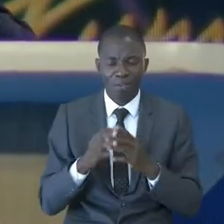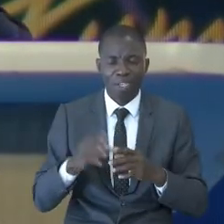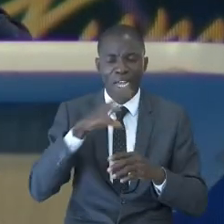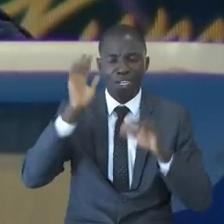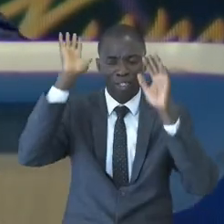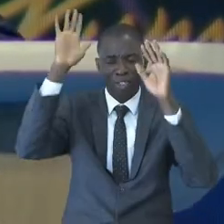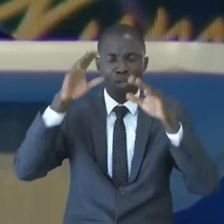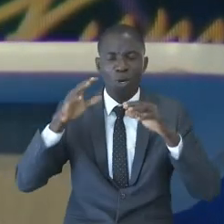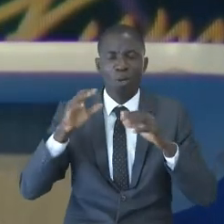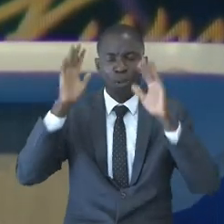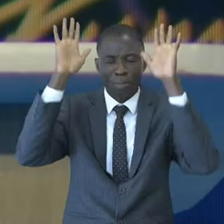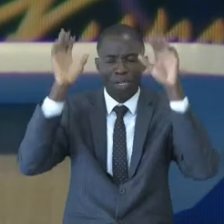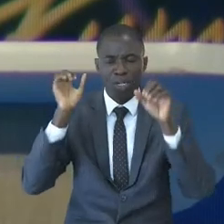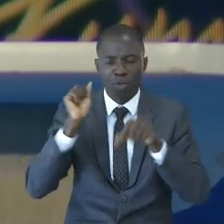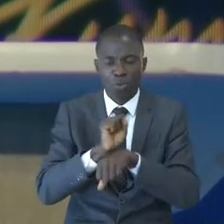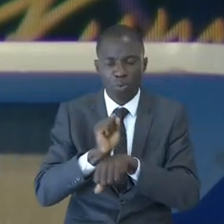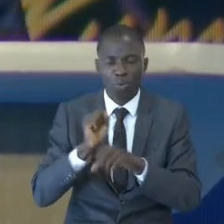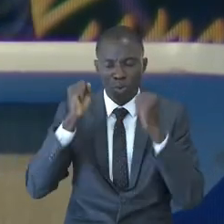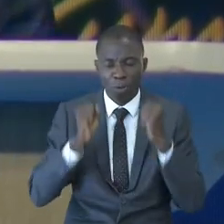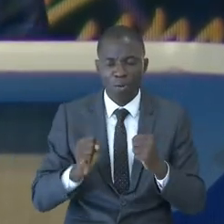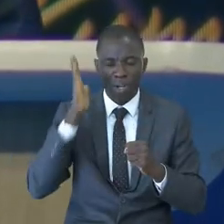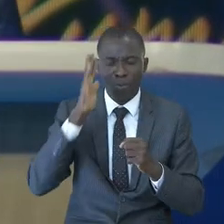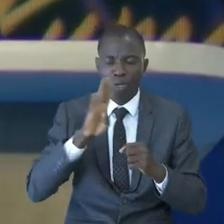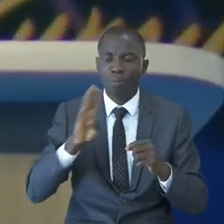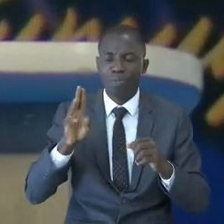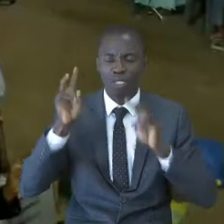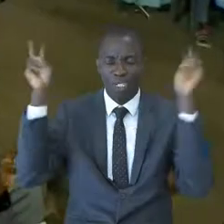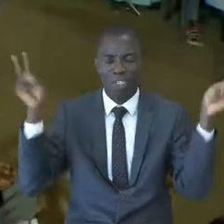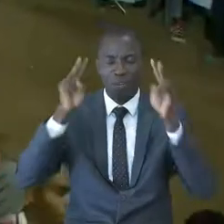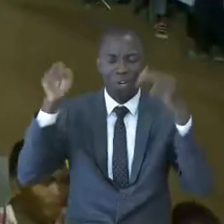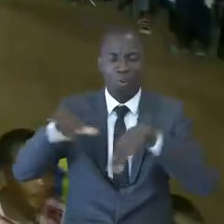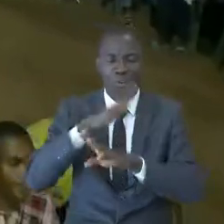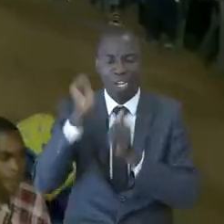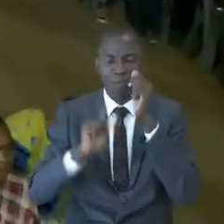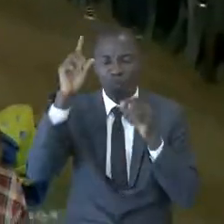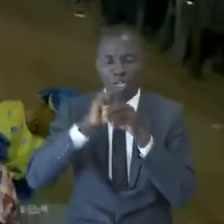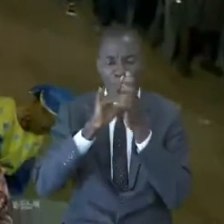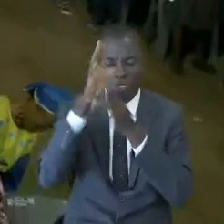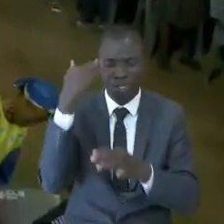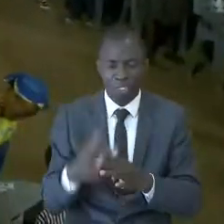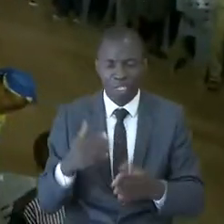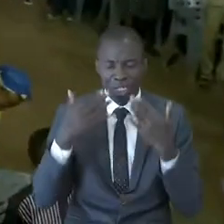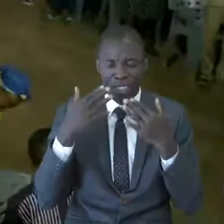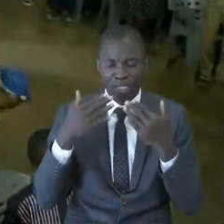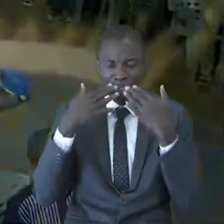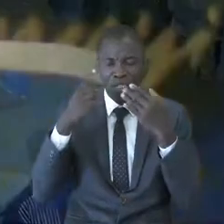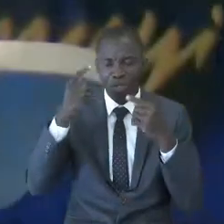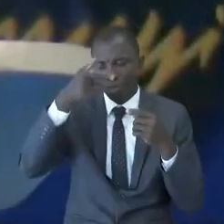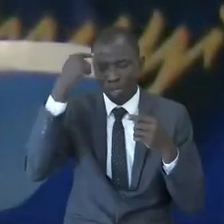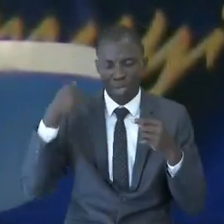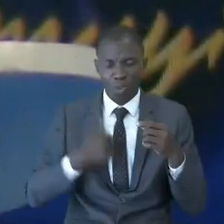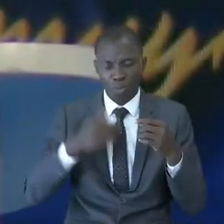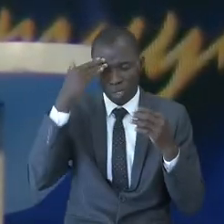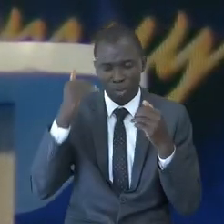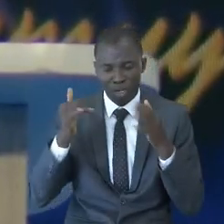miracle power will be triumphant over everyone. We thank you because we know you have answered.